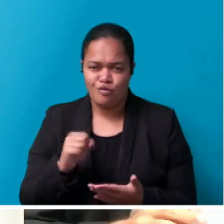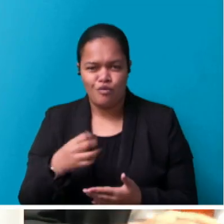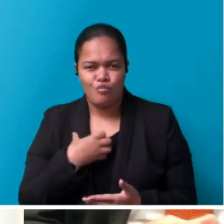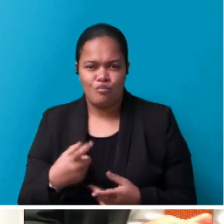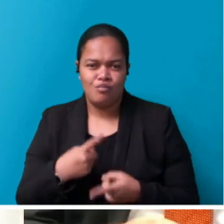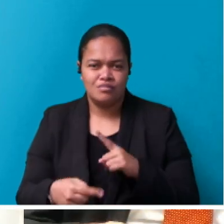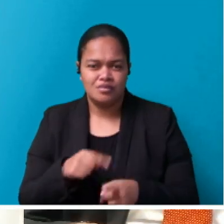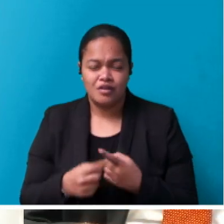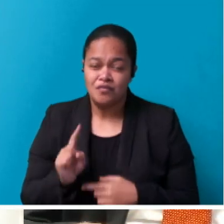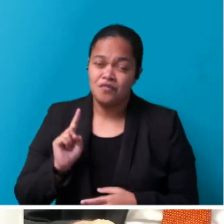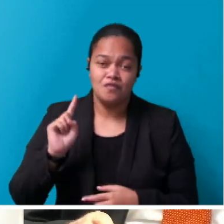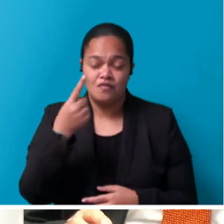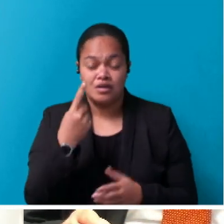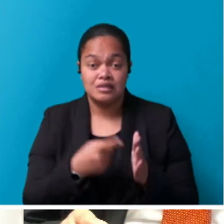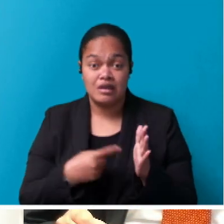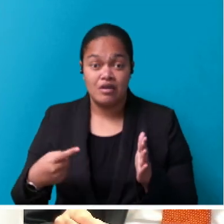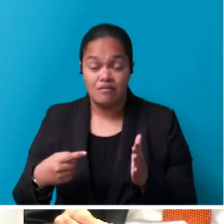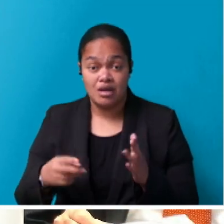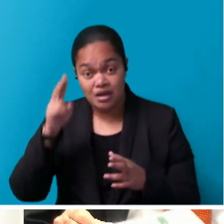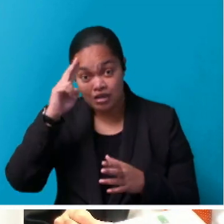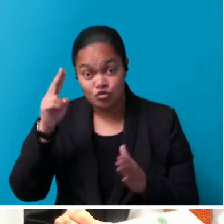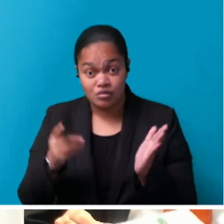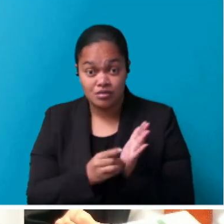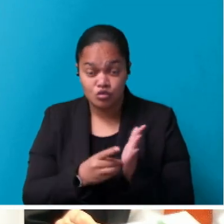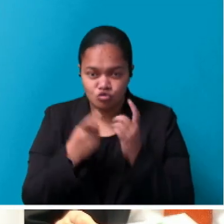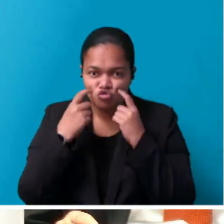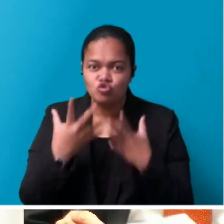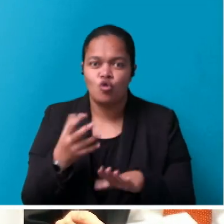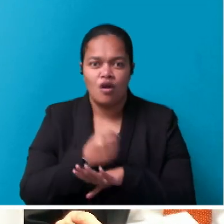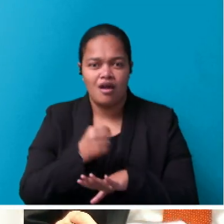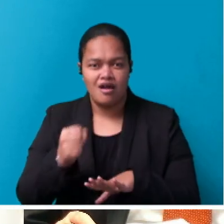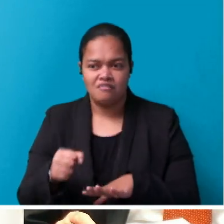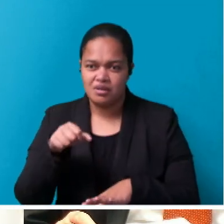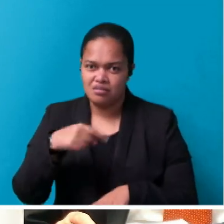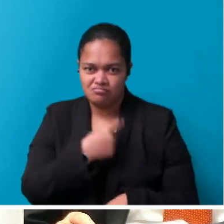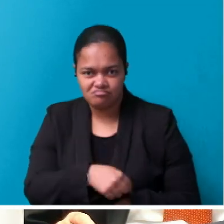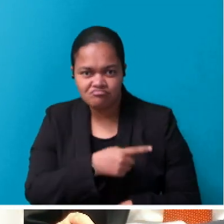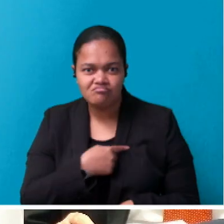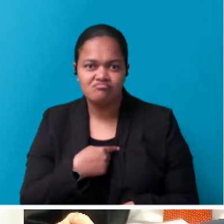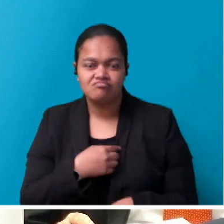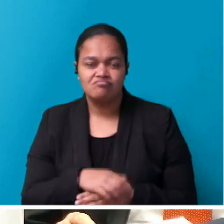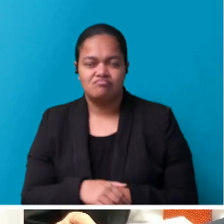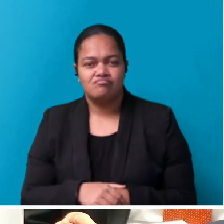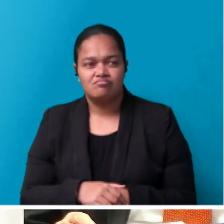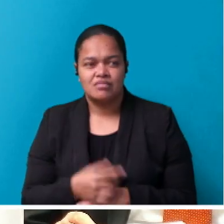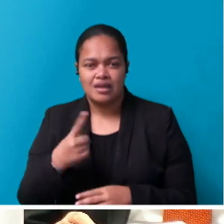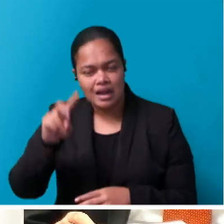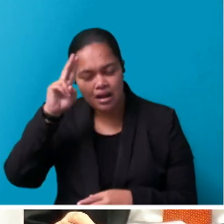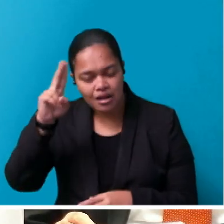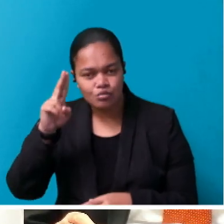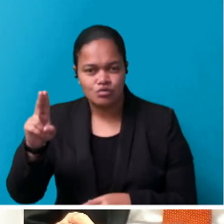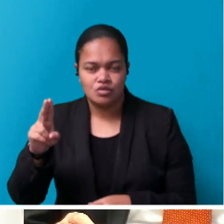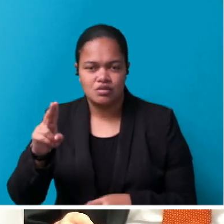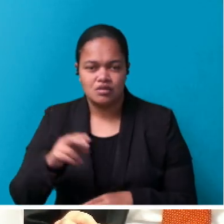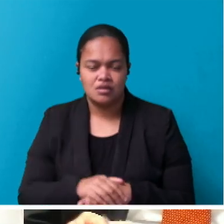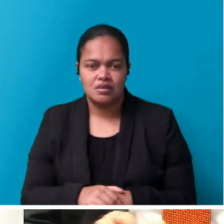first ever national digital strategy demonstrates this government's commitment and is our national compass